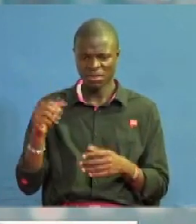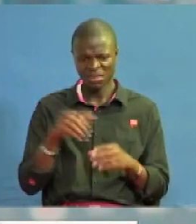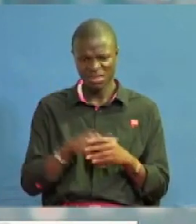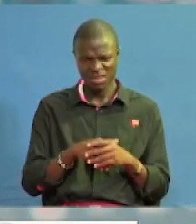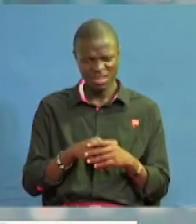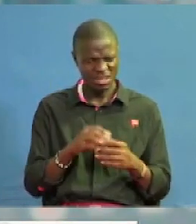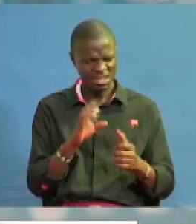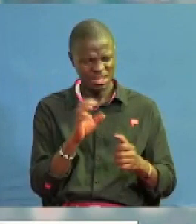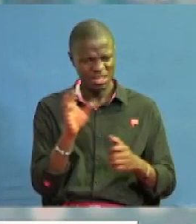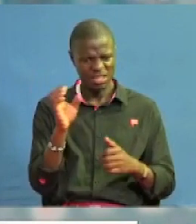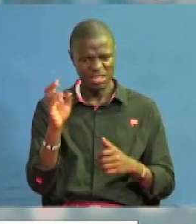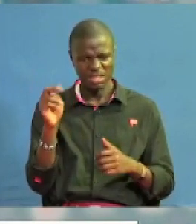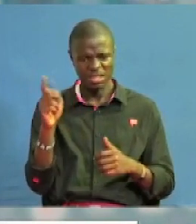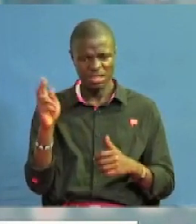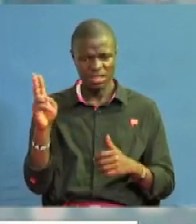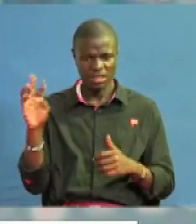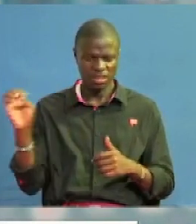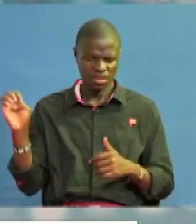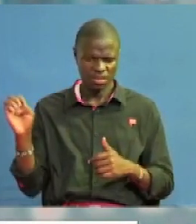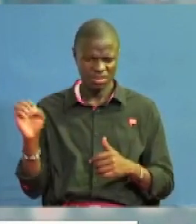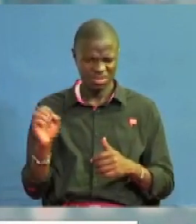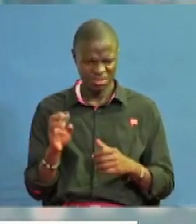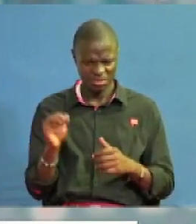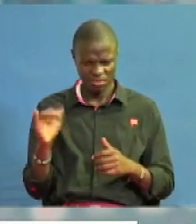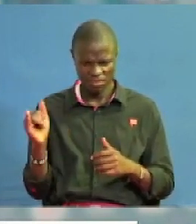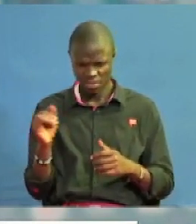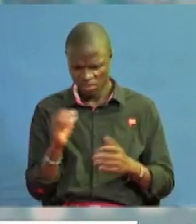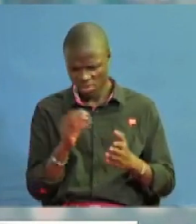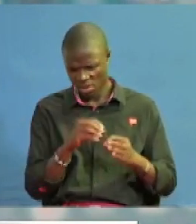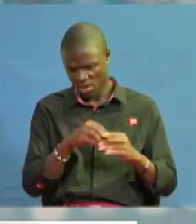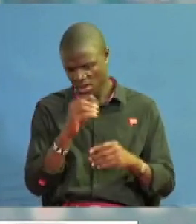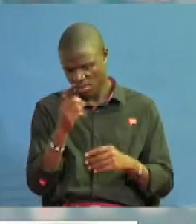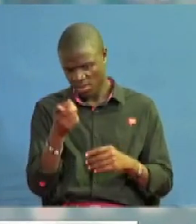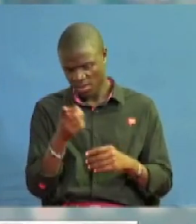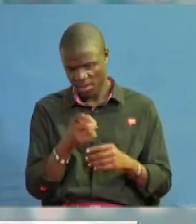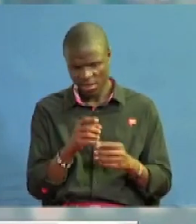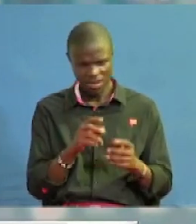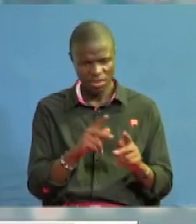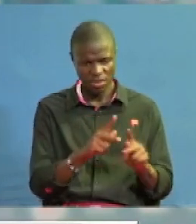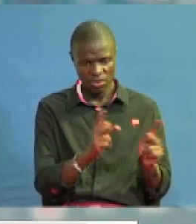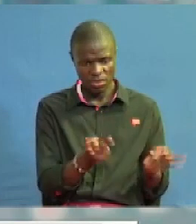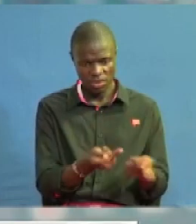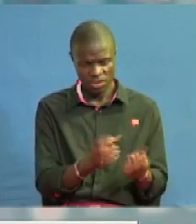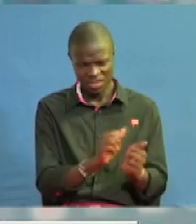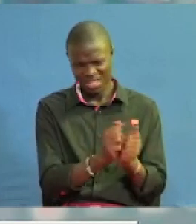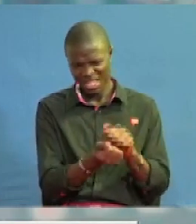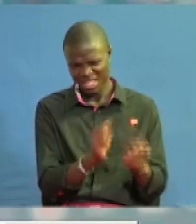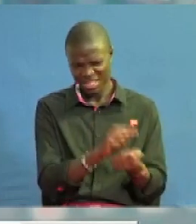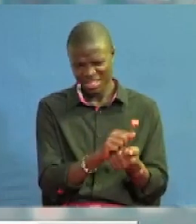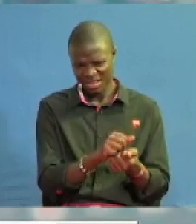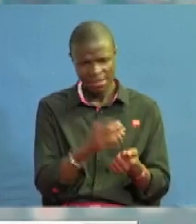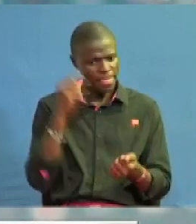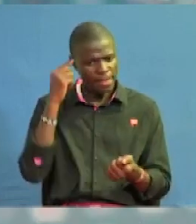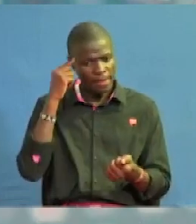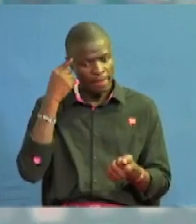at Thotho Limited. And what we do at Thotho is we are out there to shift the mindsets of purposeful people like you so